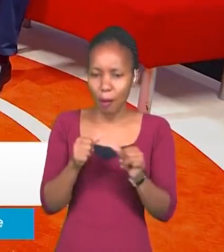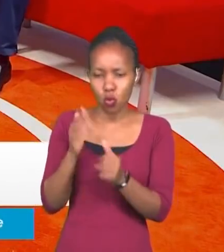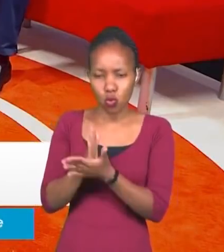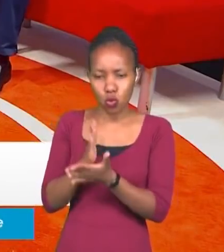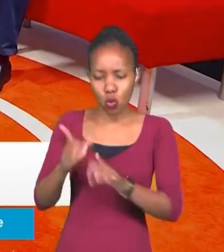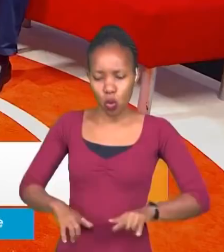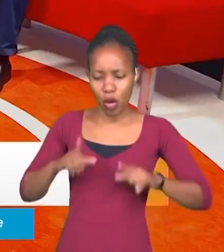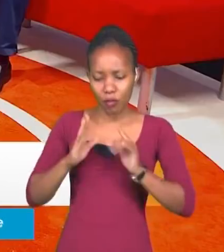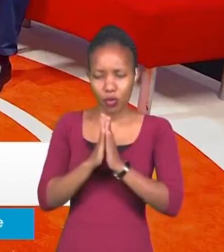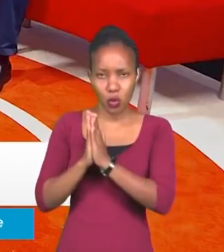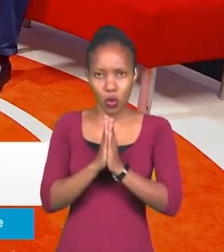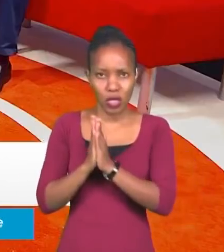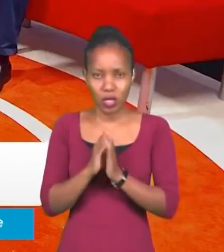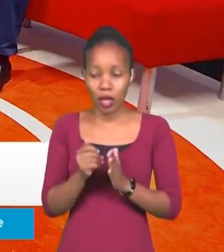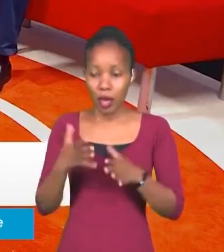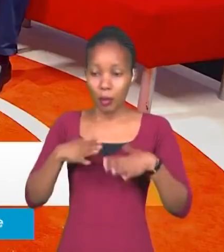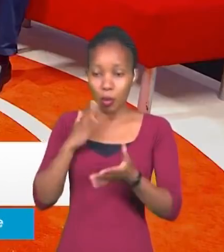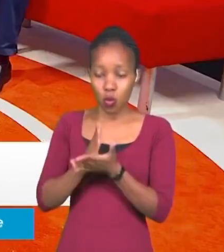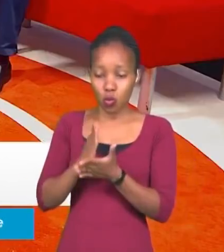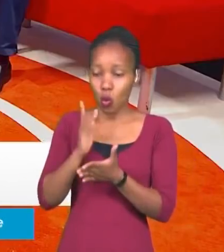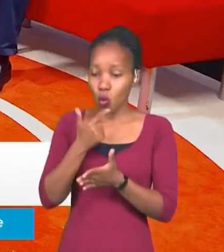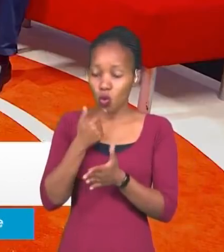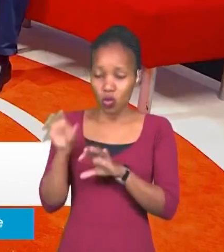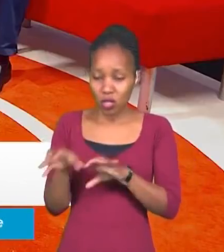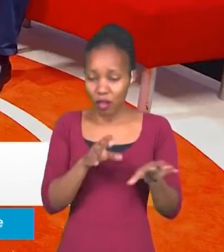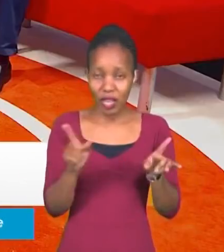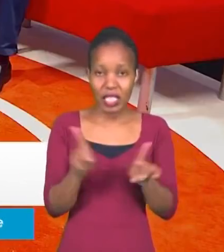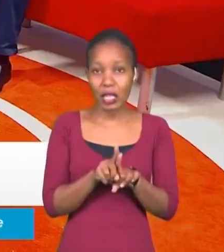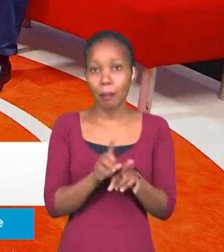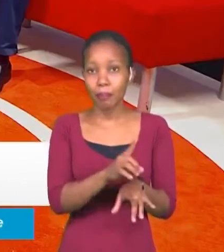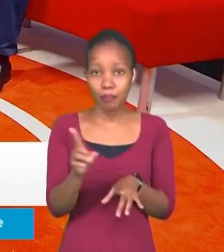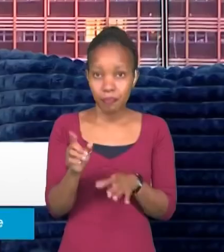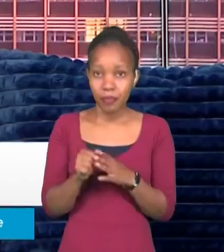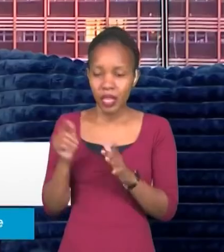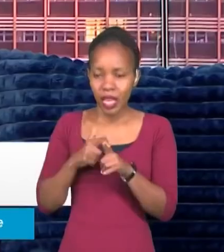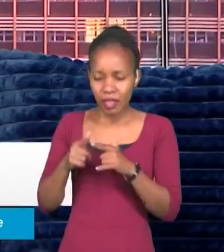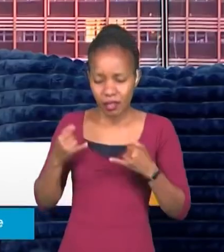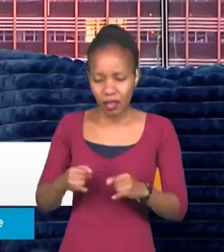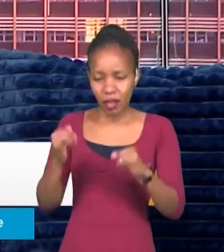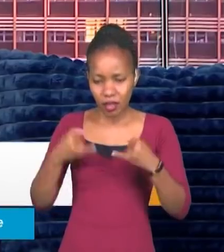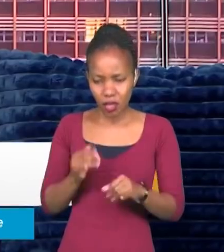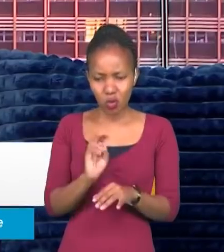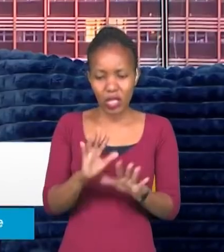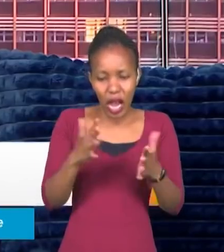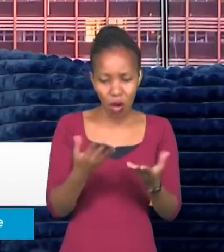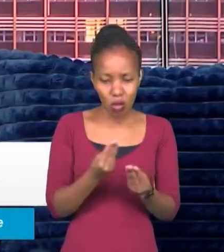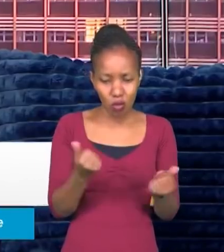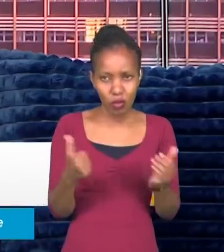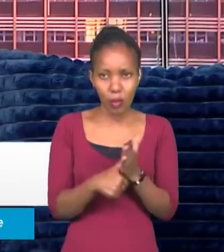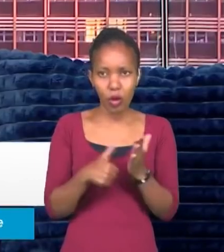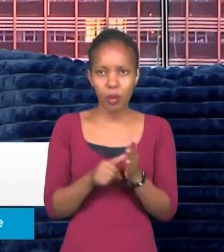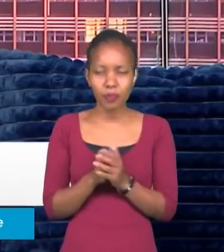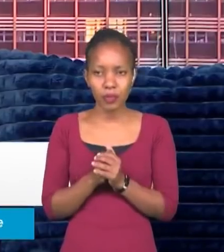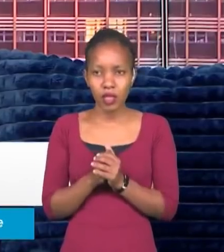stories, you know, of real people who went through the same as you did? Yeah. Why not try to look at how they tackled that? Mm-hmm. So